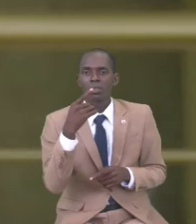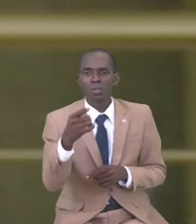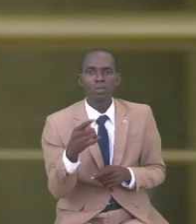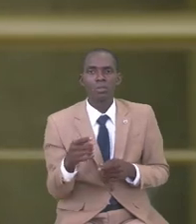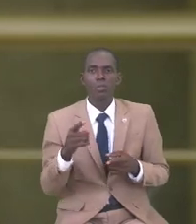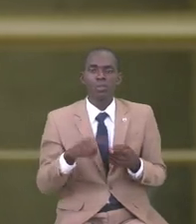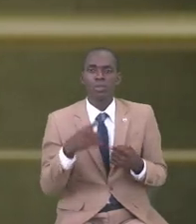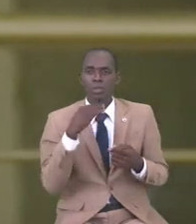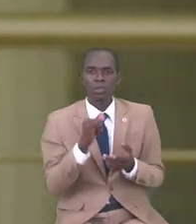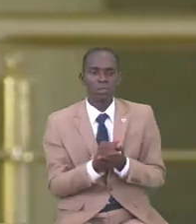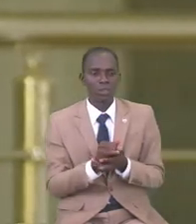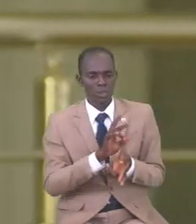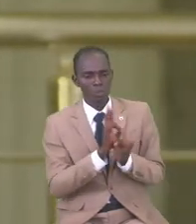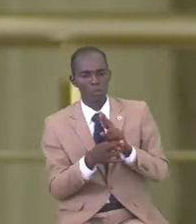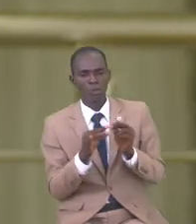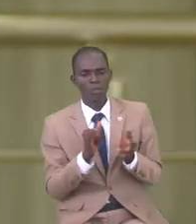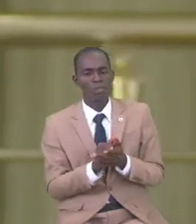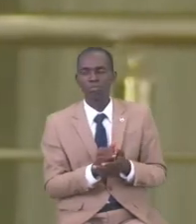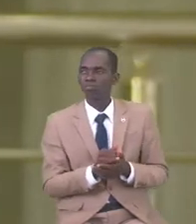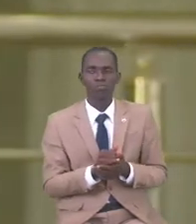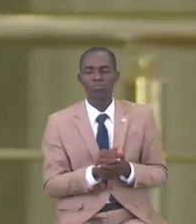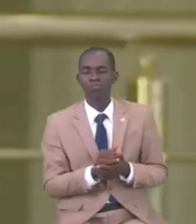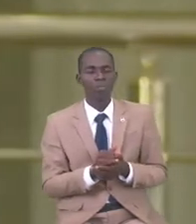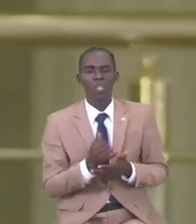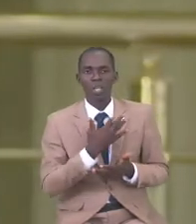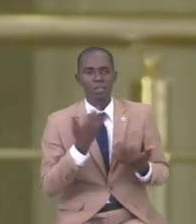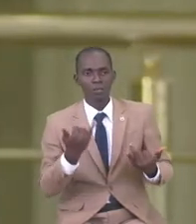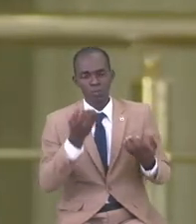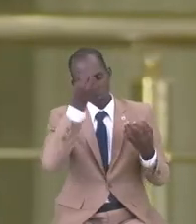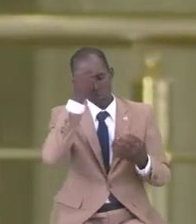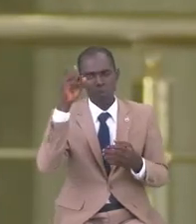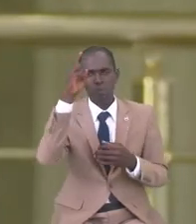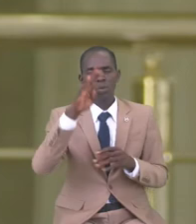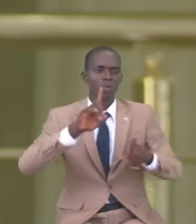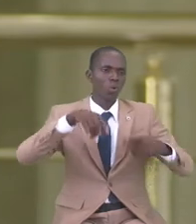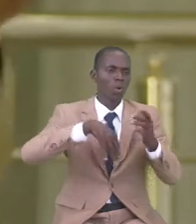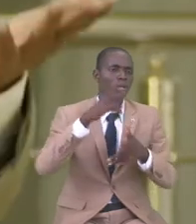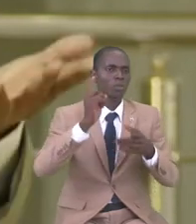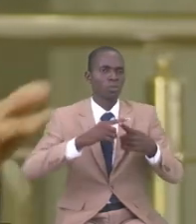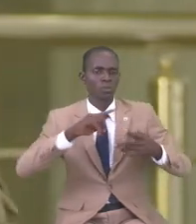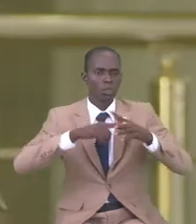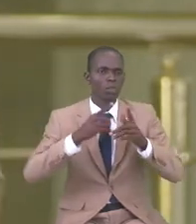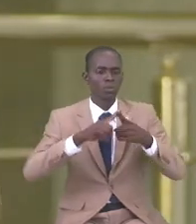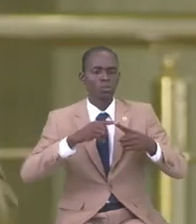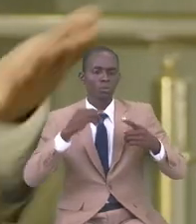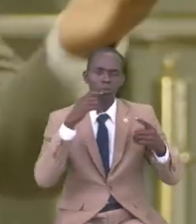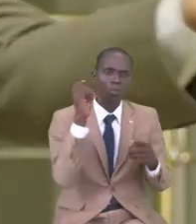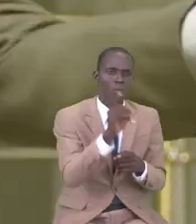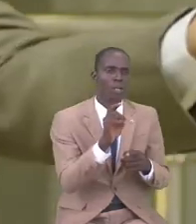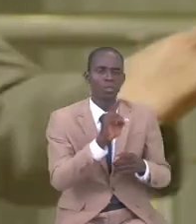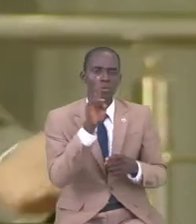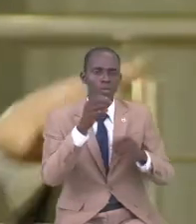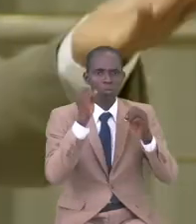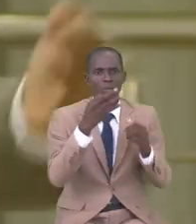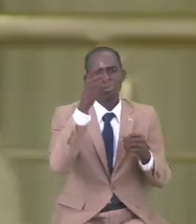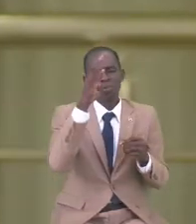you shake your head, and then you go out, you want to command, and you want to bind and loose. You have not done the